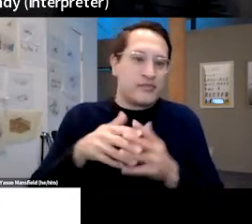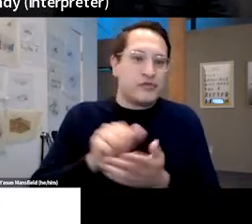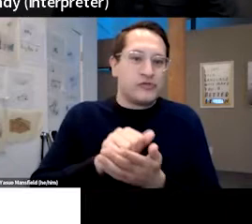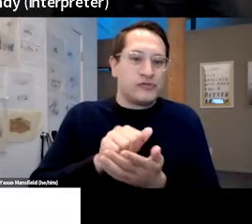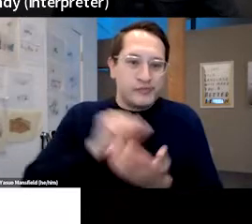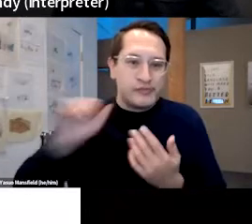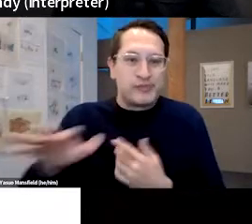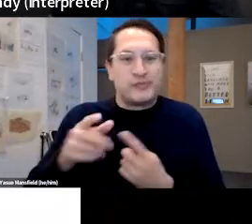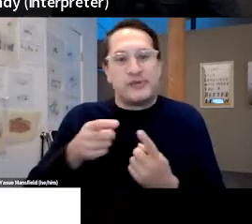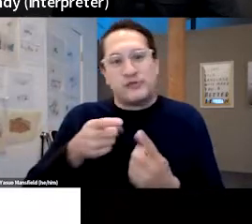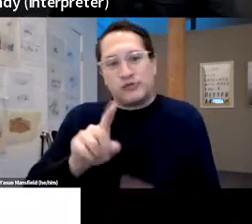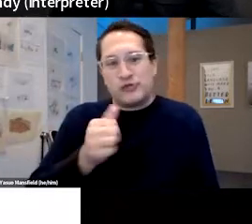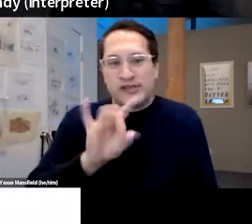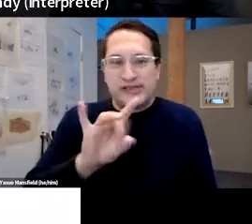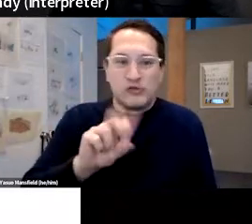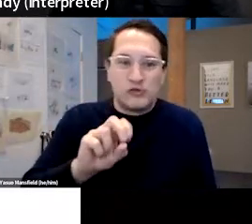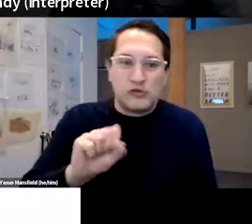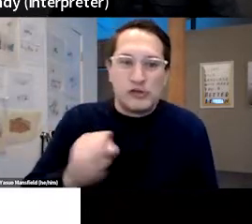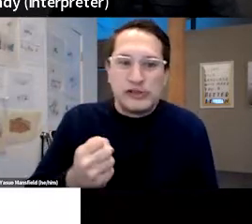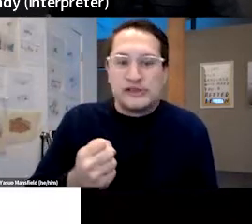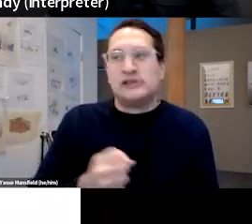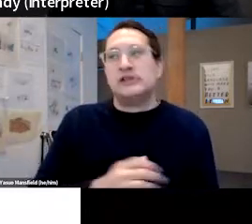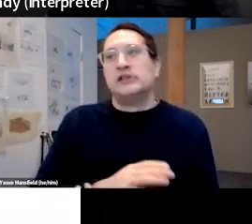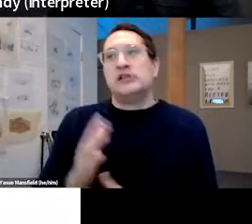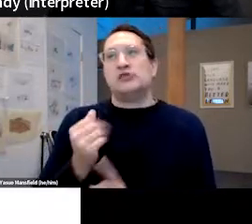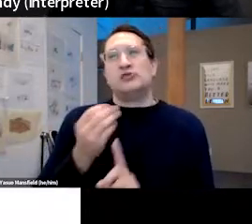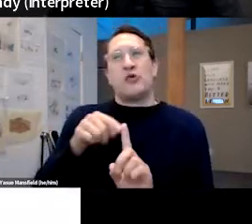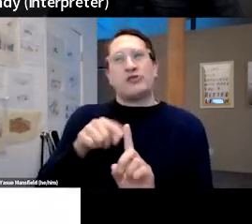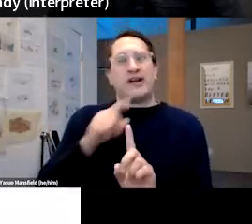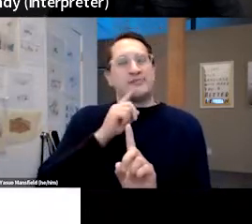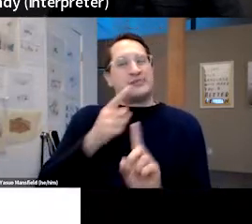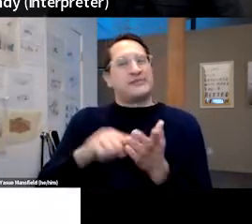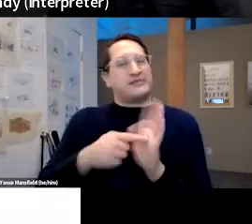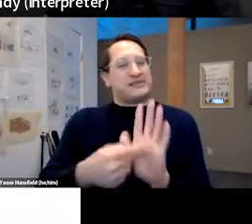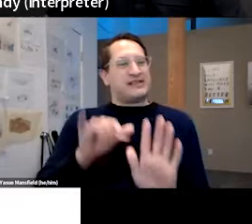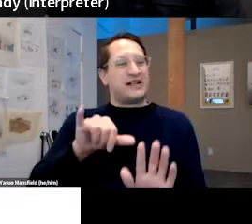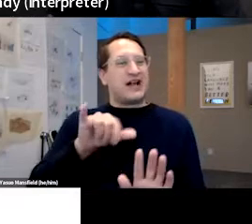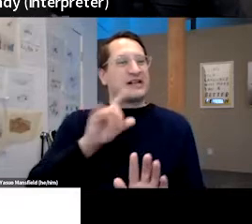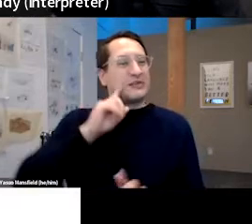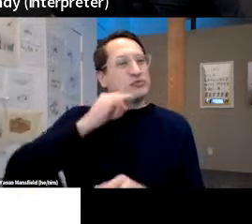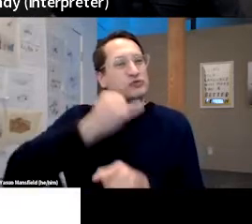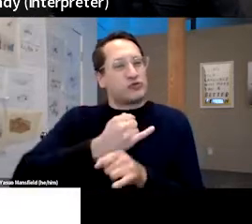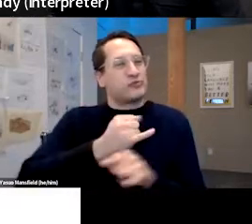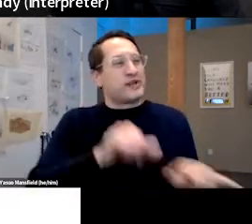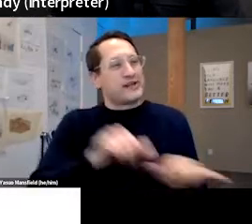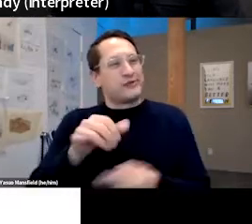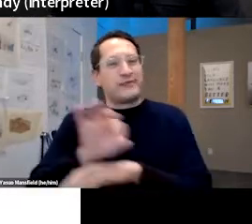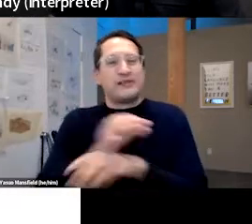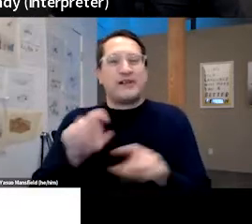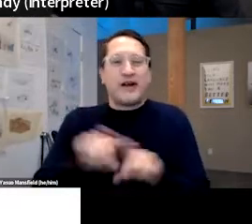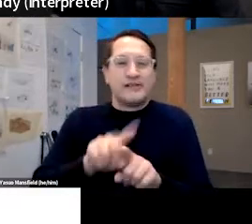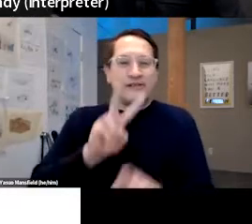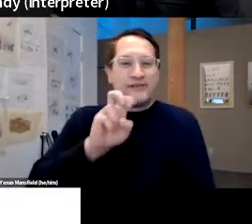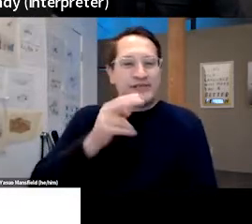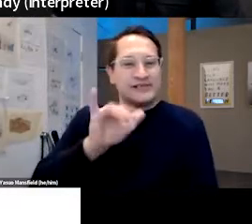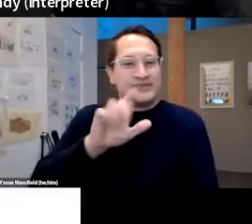result and on Indigenous removal acts during the 1830s. And so this presents this idea,